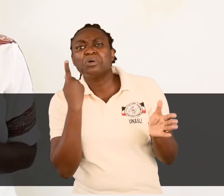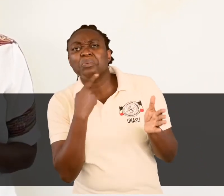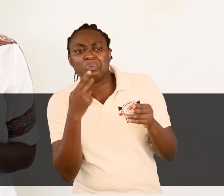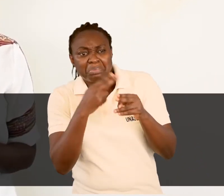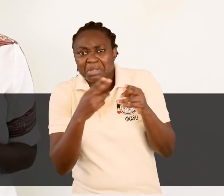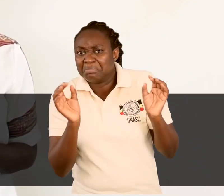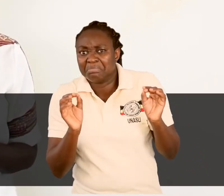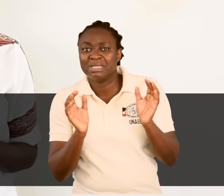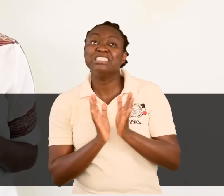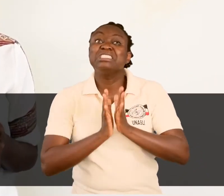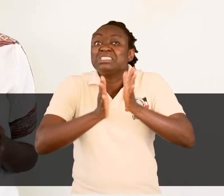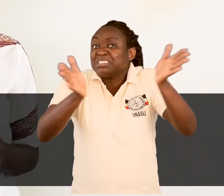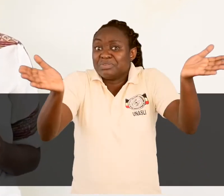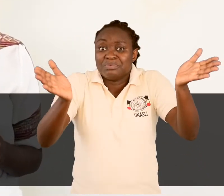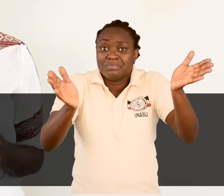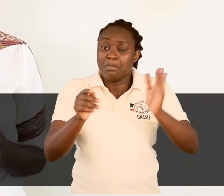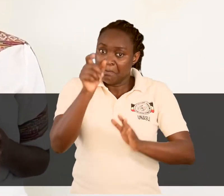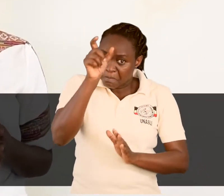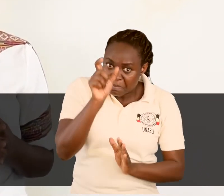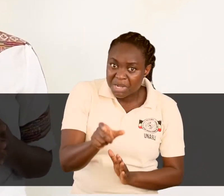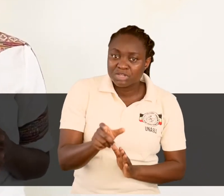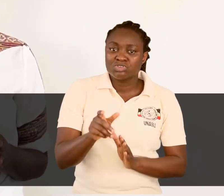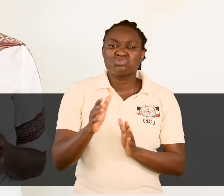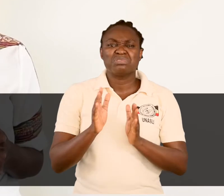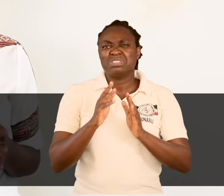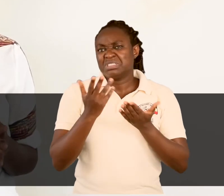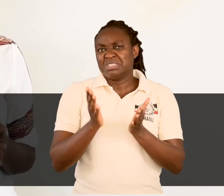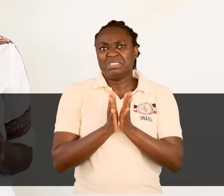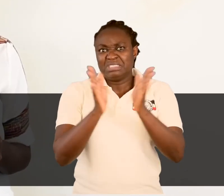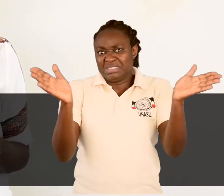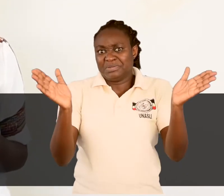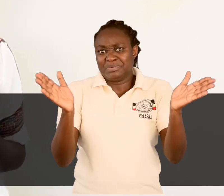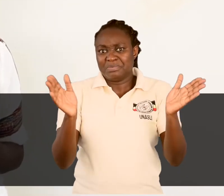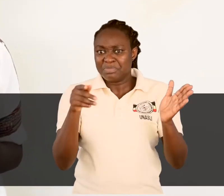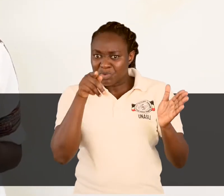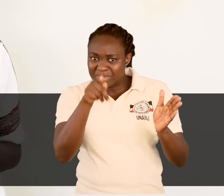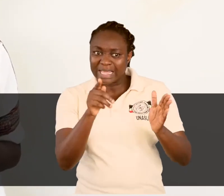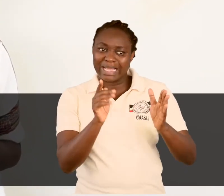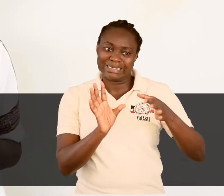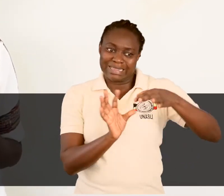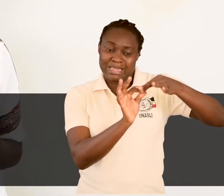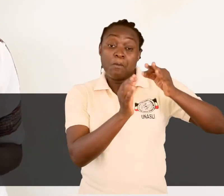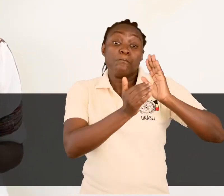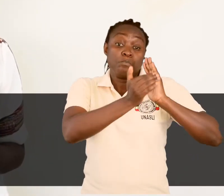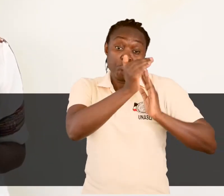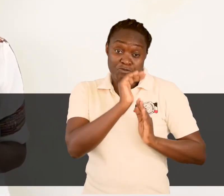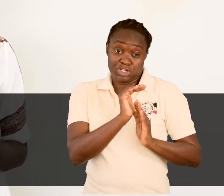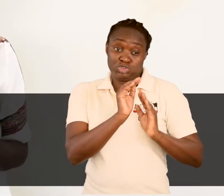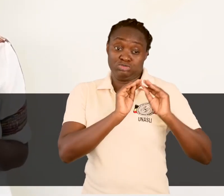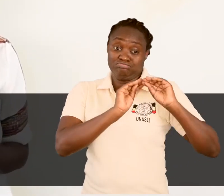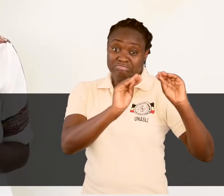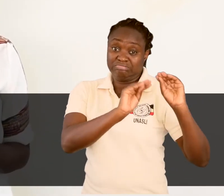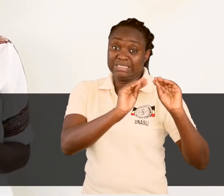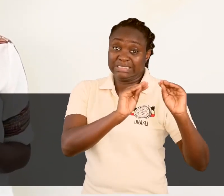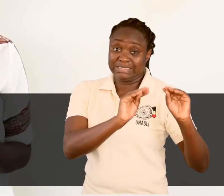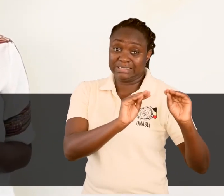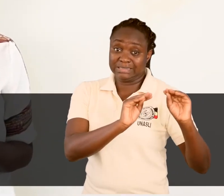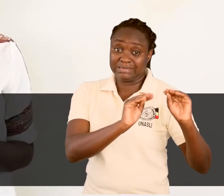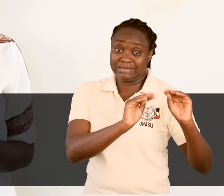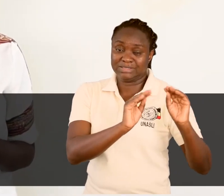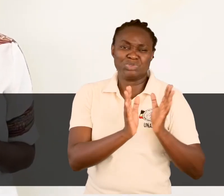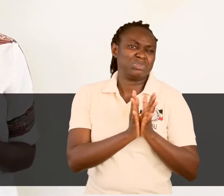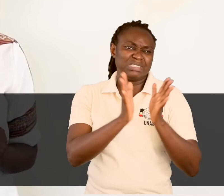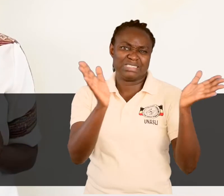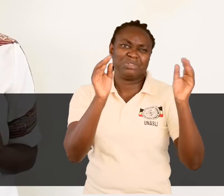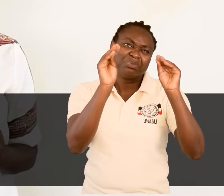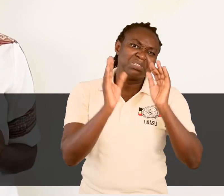is a general name of someone that belongs to a certain profession, the teaching profession.